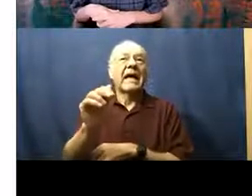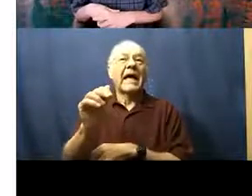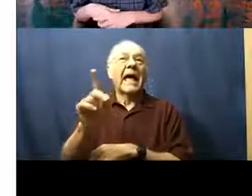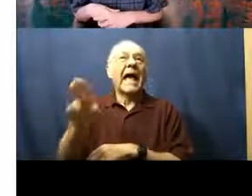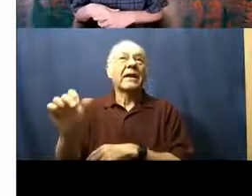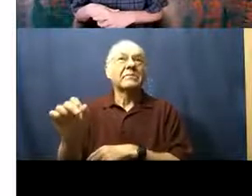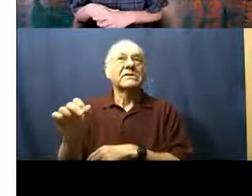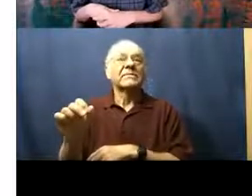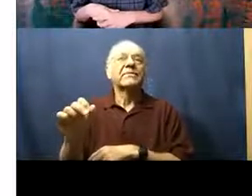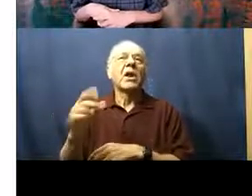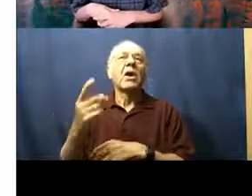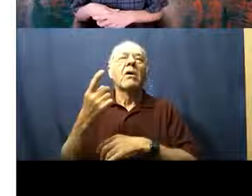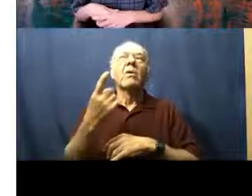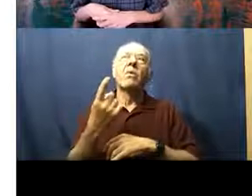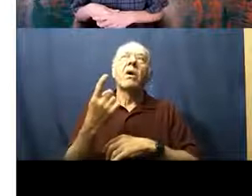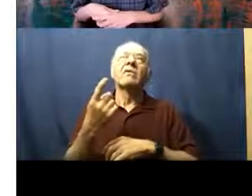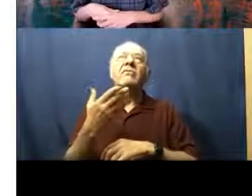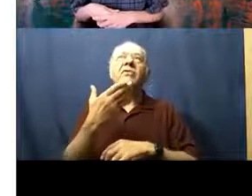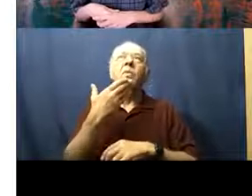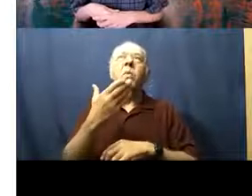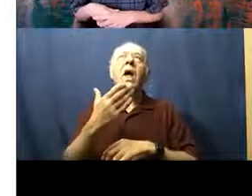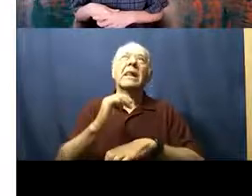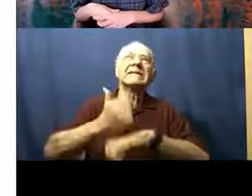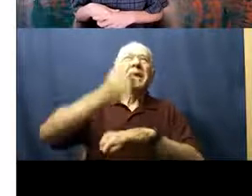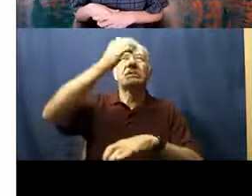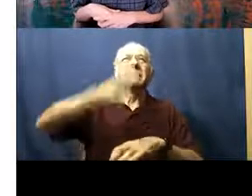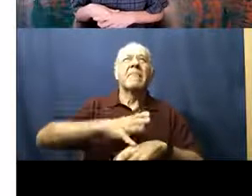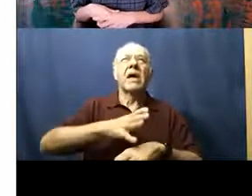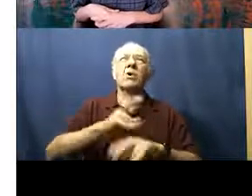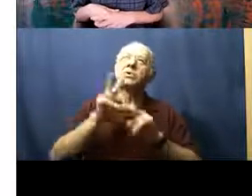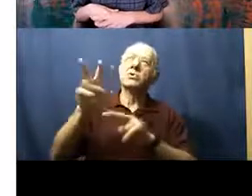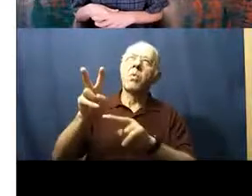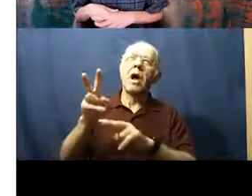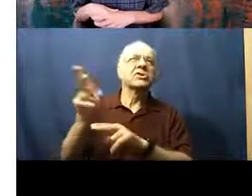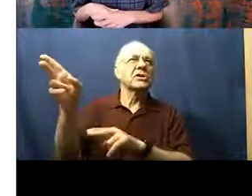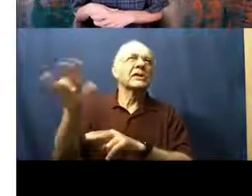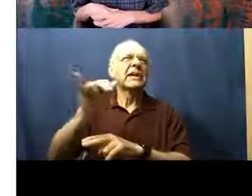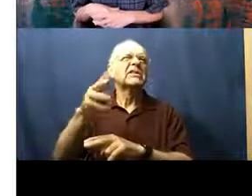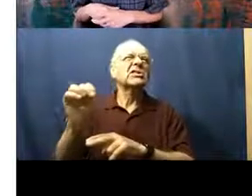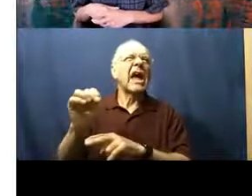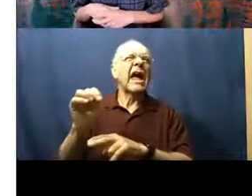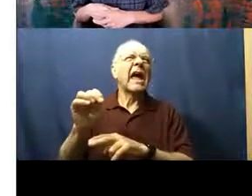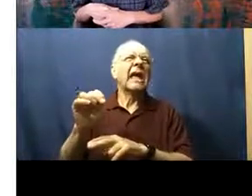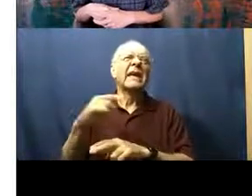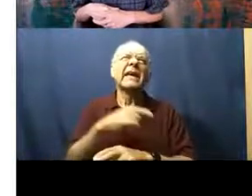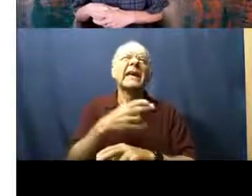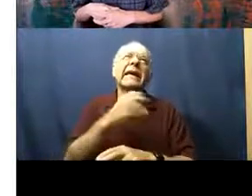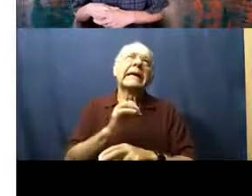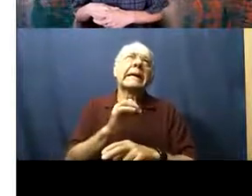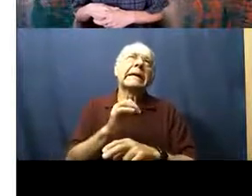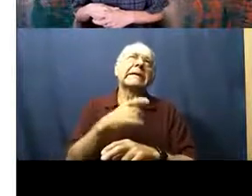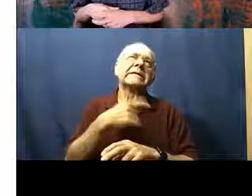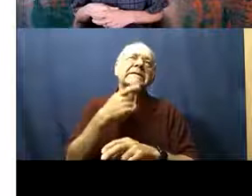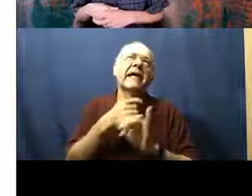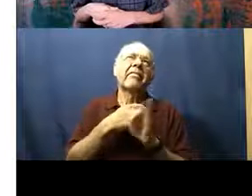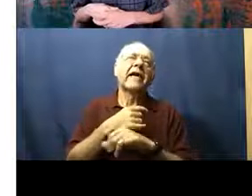of those sort of well-established men who was watching what she was doing said about her. He said